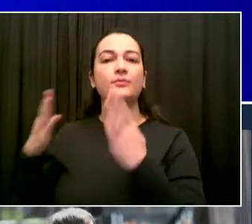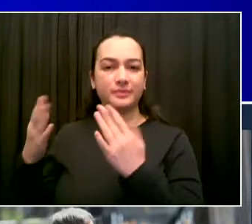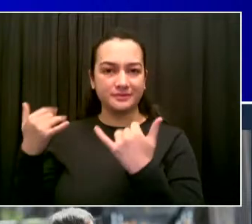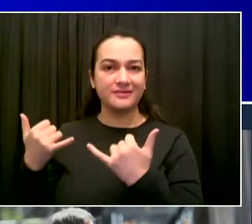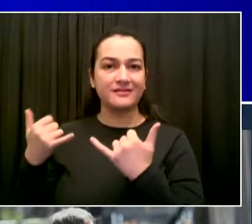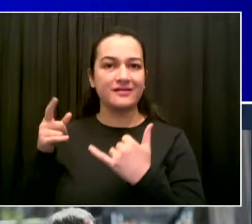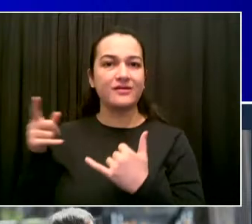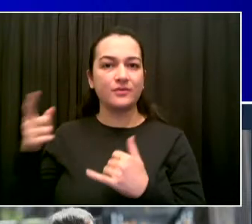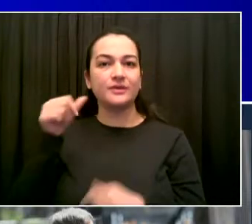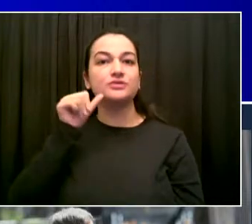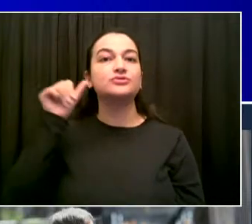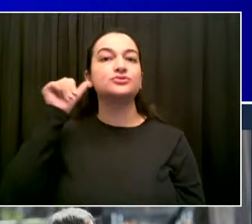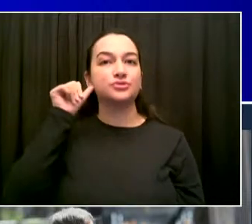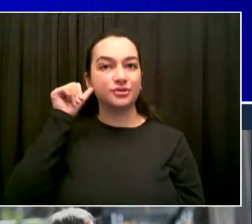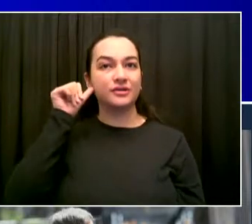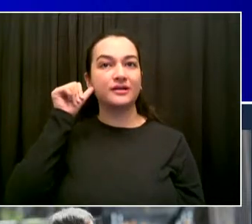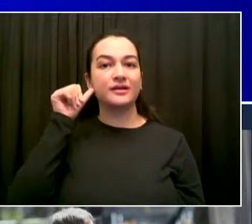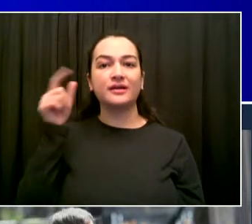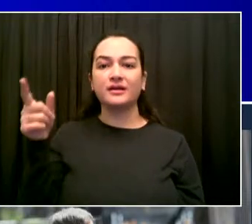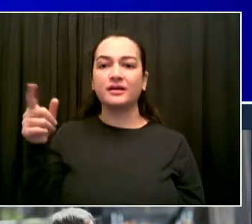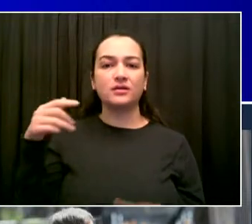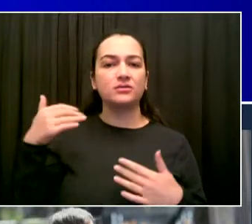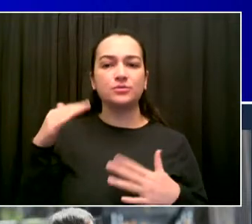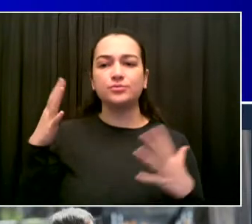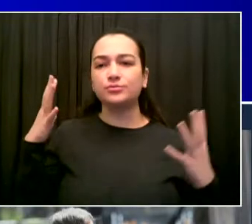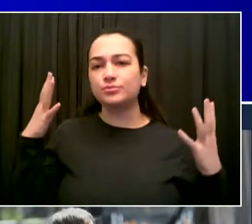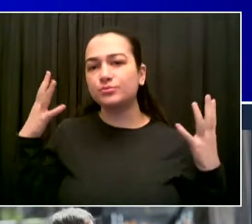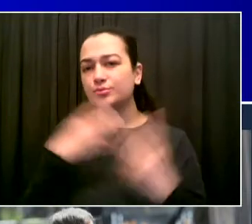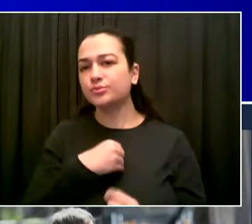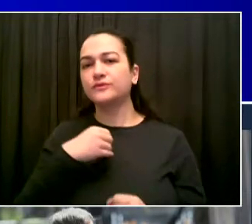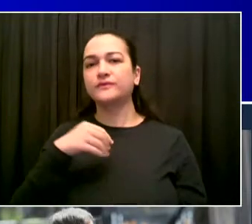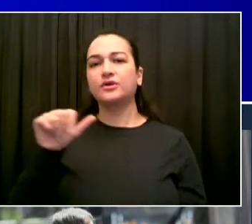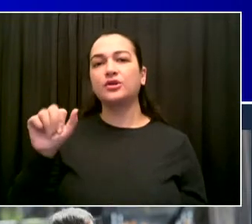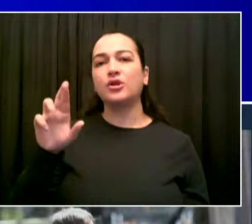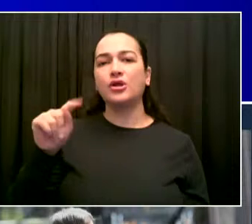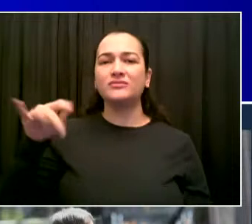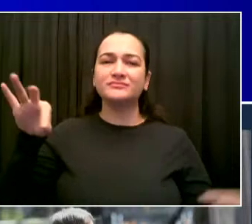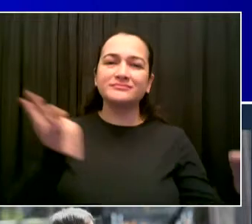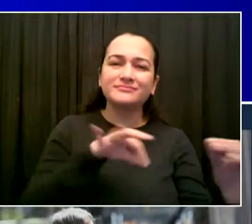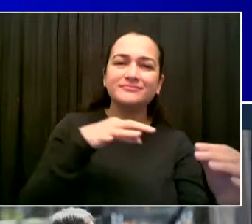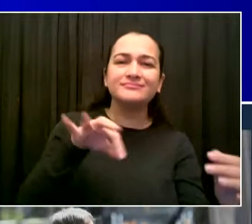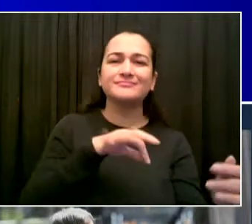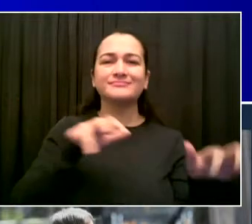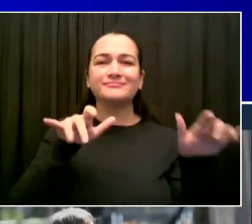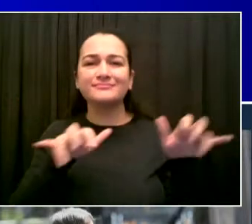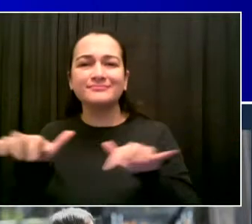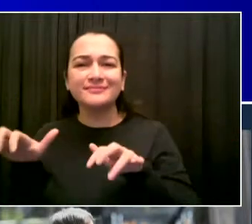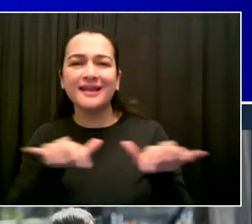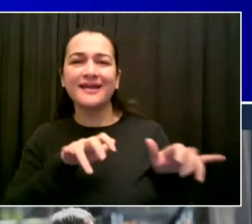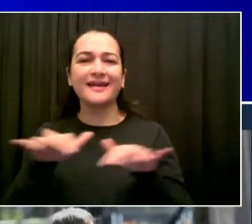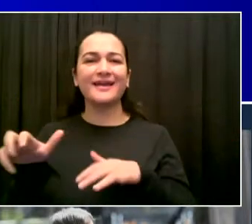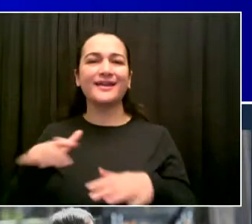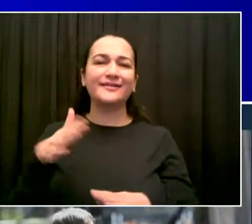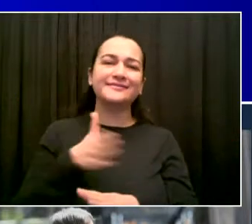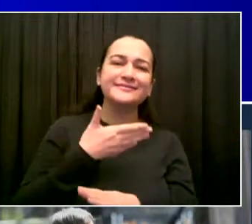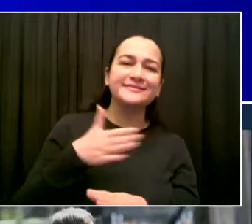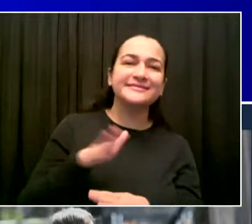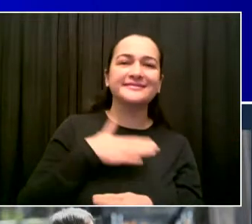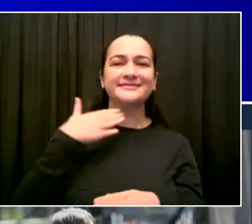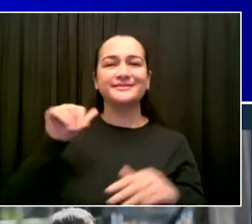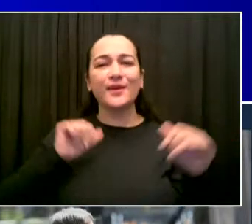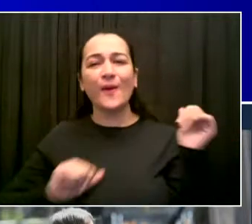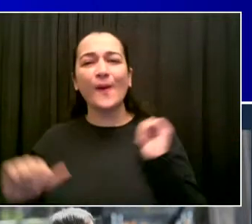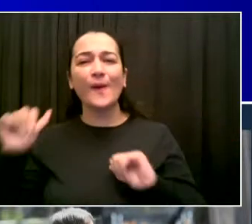day, a symbol of our comeback. And I want to thank Lincoln Center. They focused the first concert